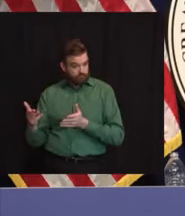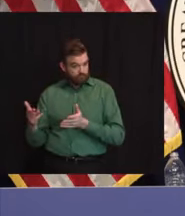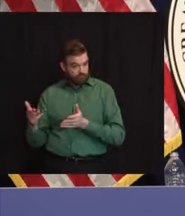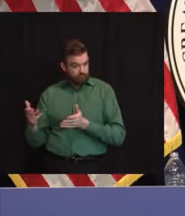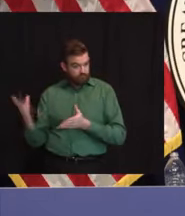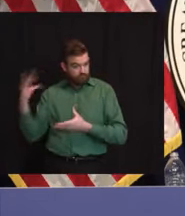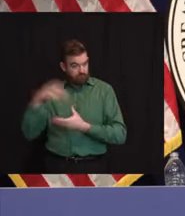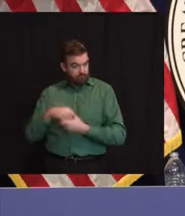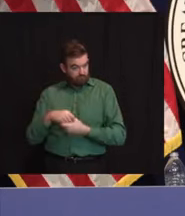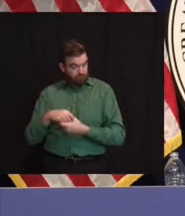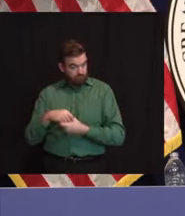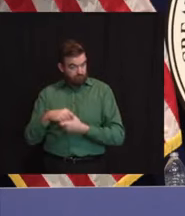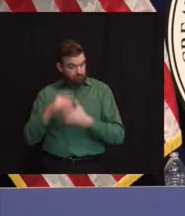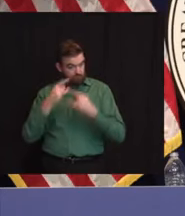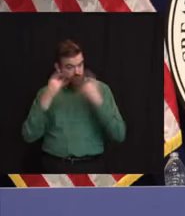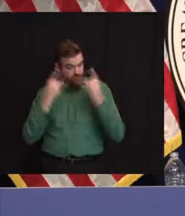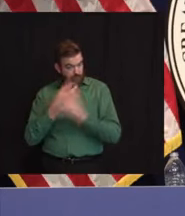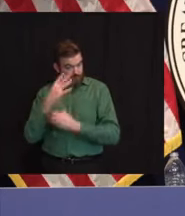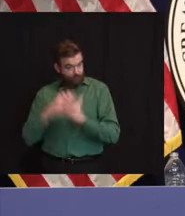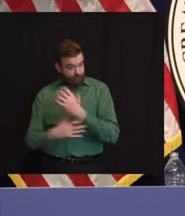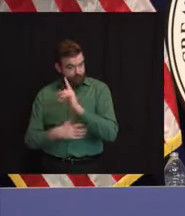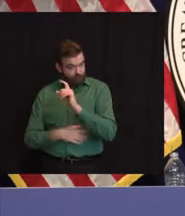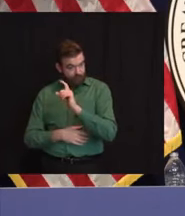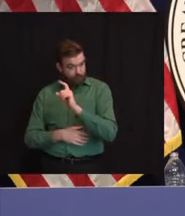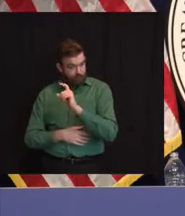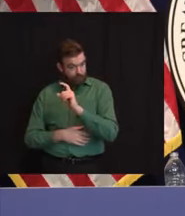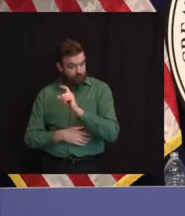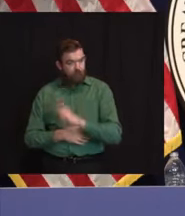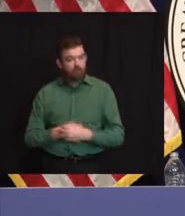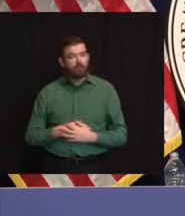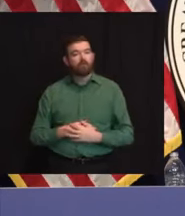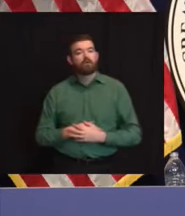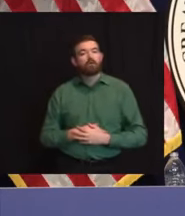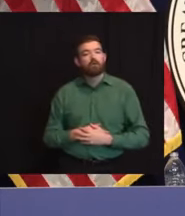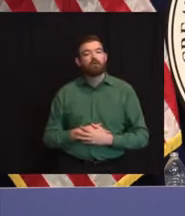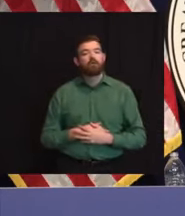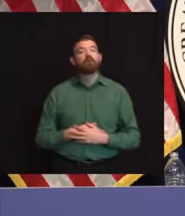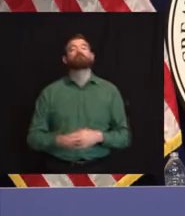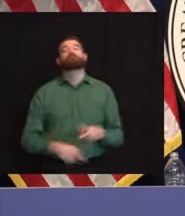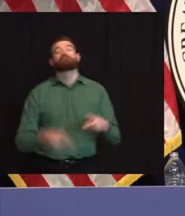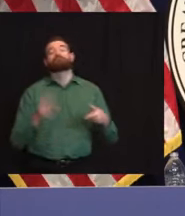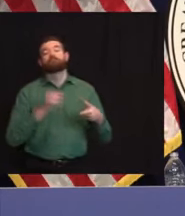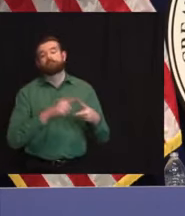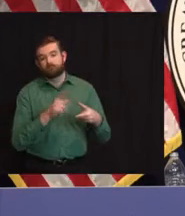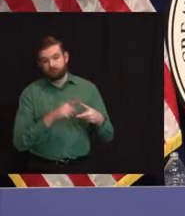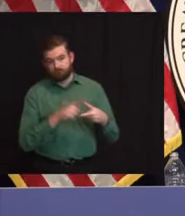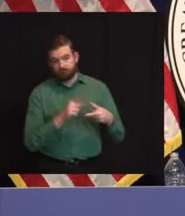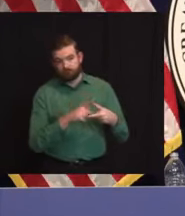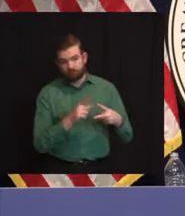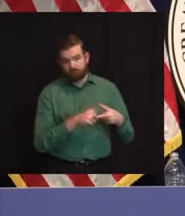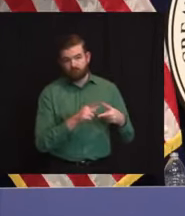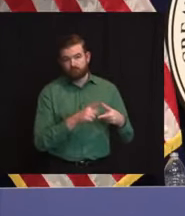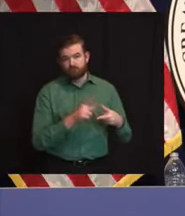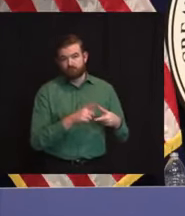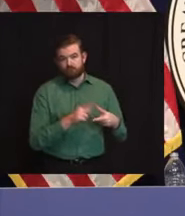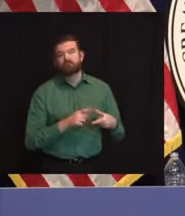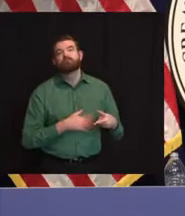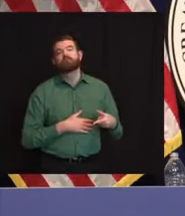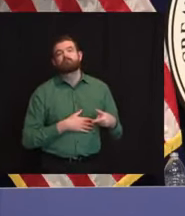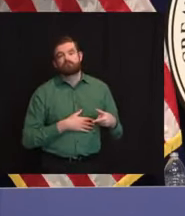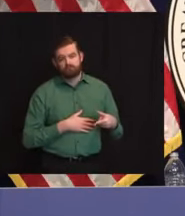you? I think it's more in the category of encouraging, recommending, as opposed to mandating in terms of